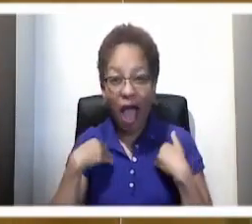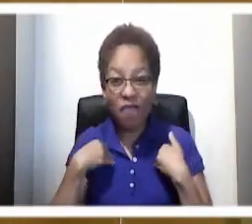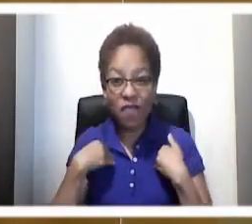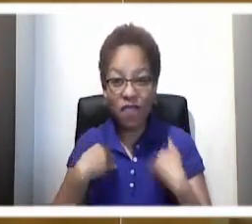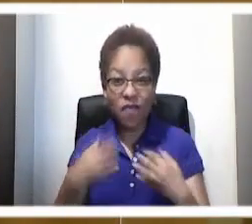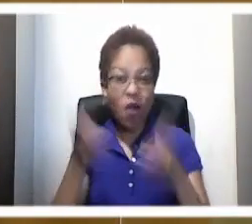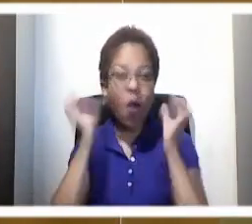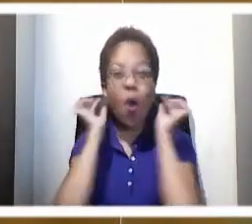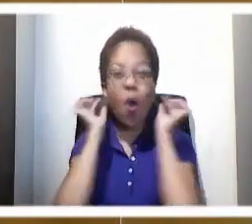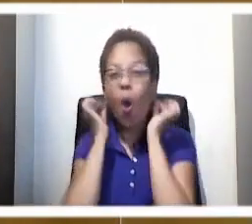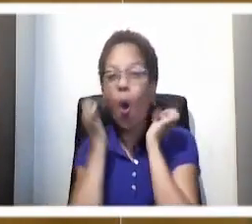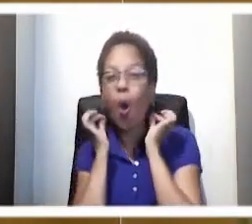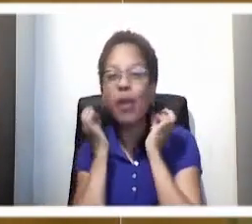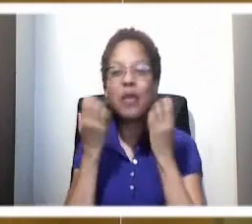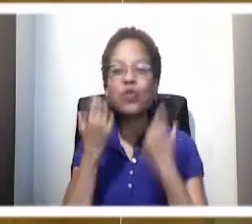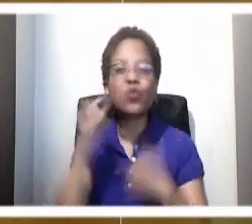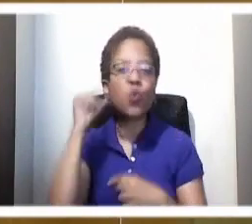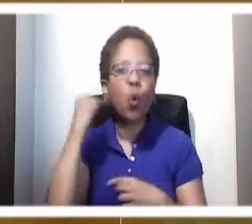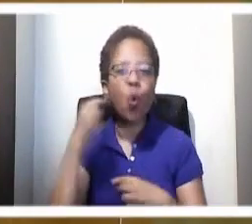silver.